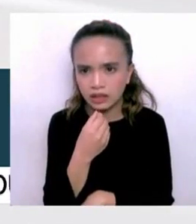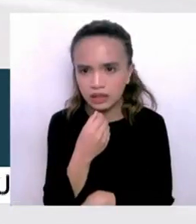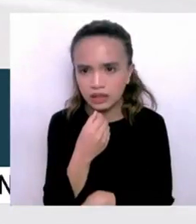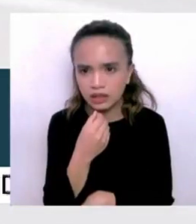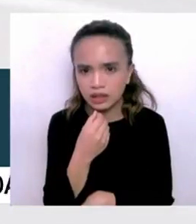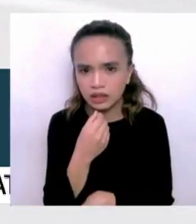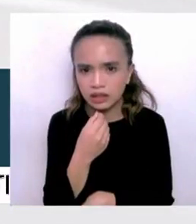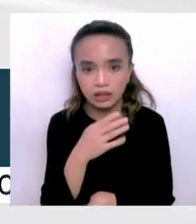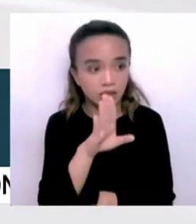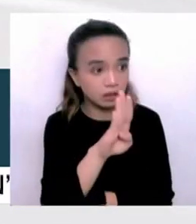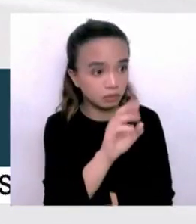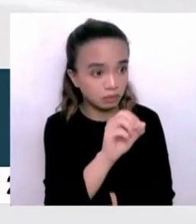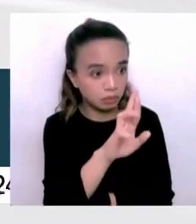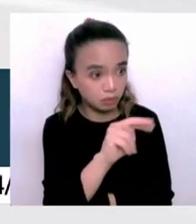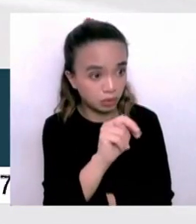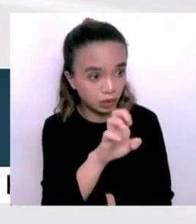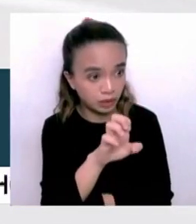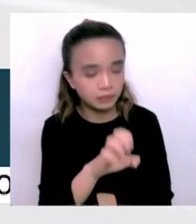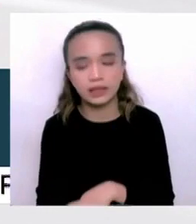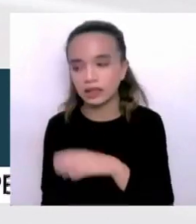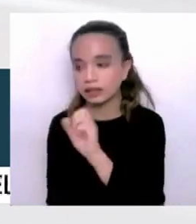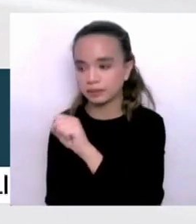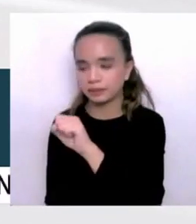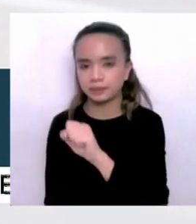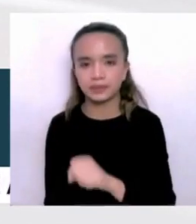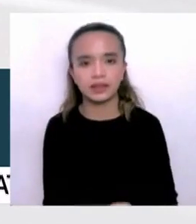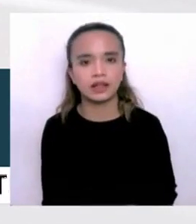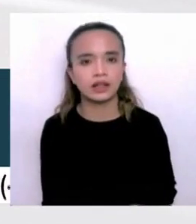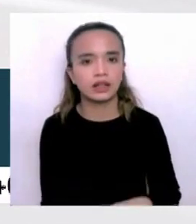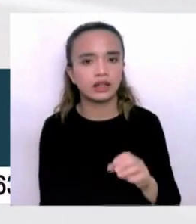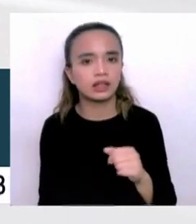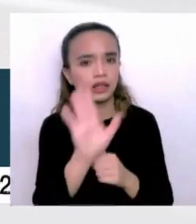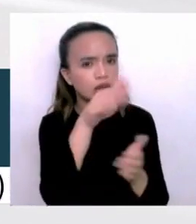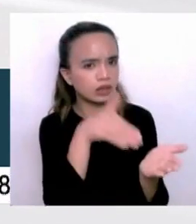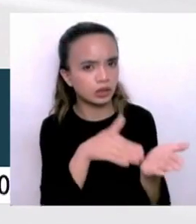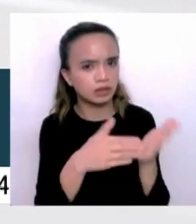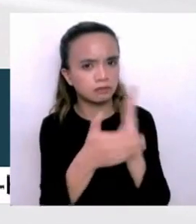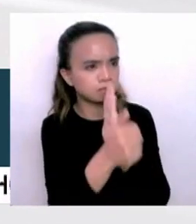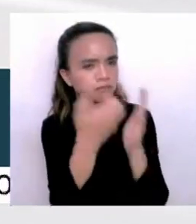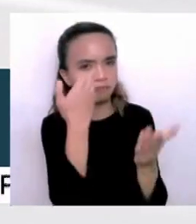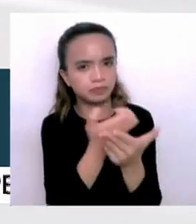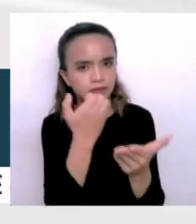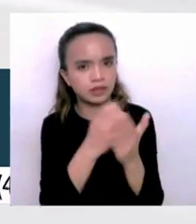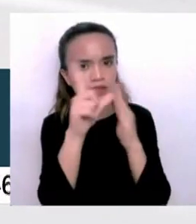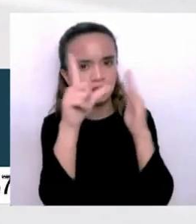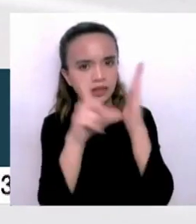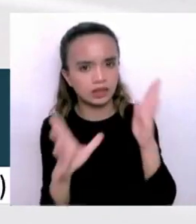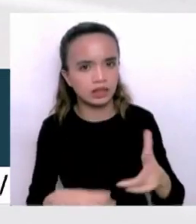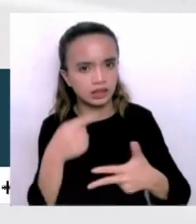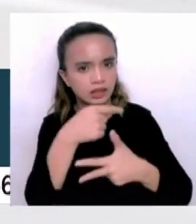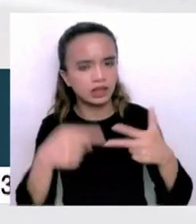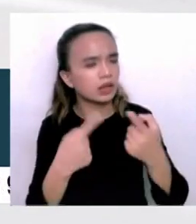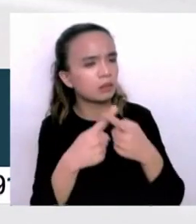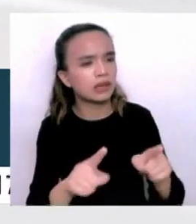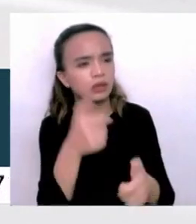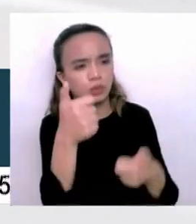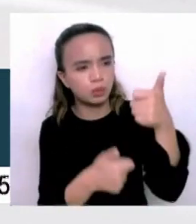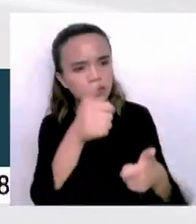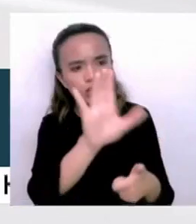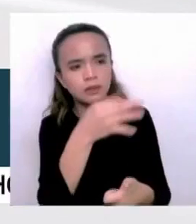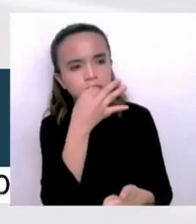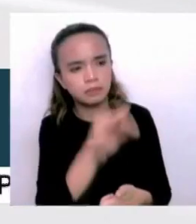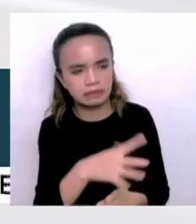Yung Born series? Opo, Born series. You're a doctor, an economist, and a lawyer, among others, but which is your favorite